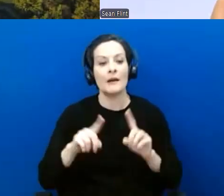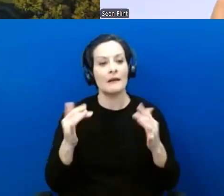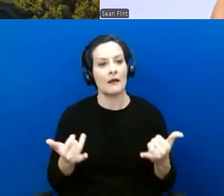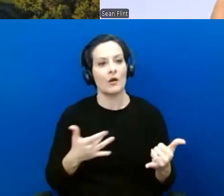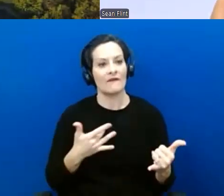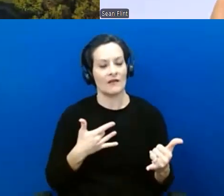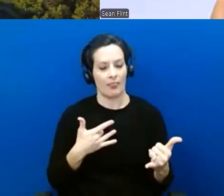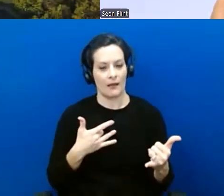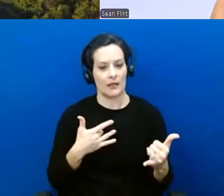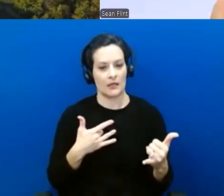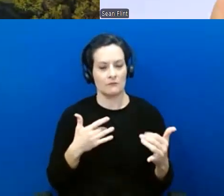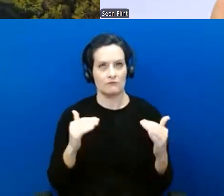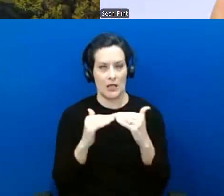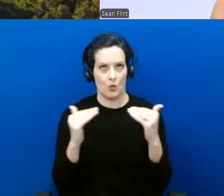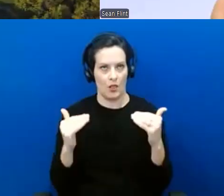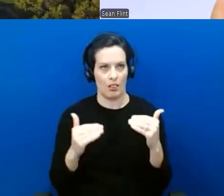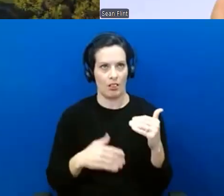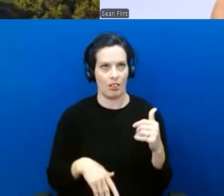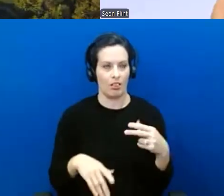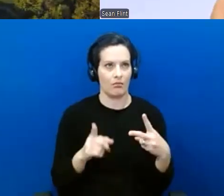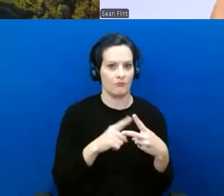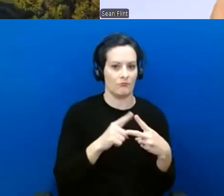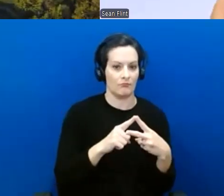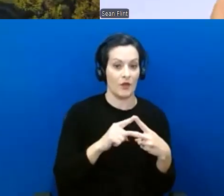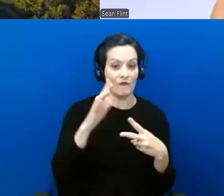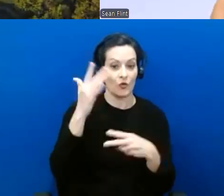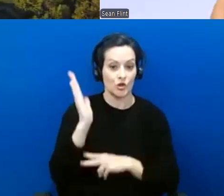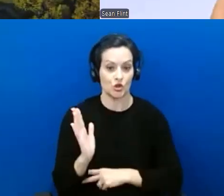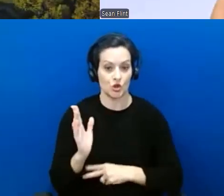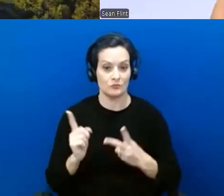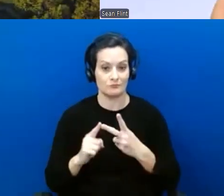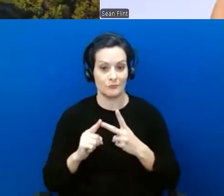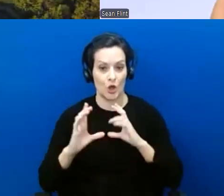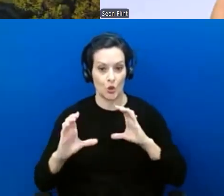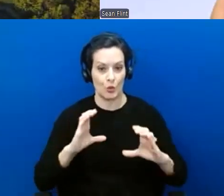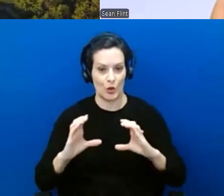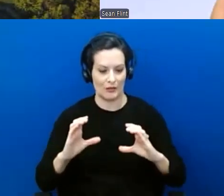parts forester and a communicator. So,